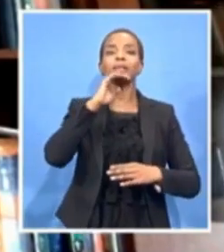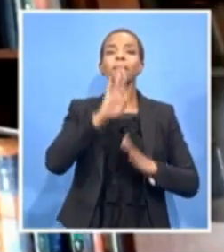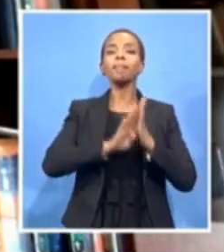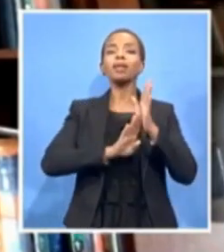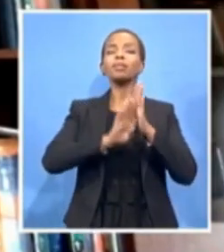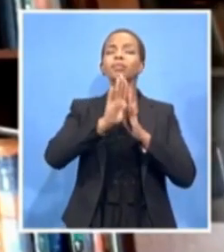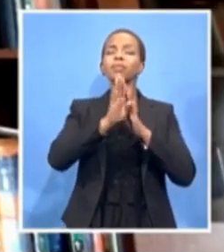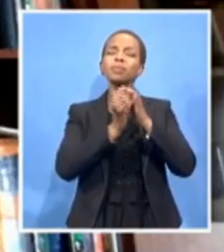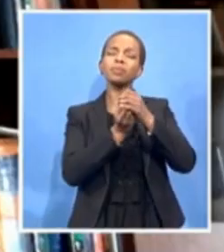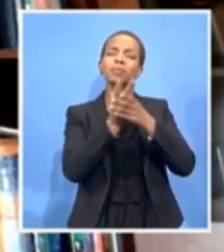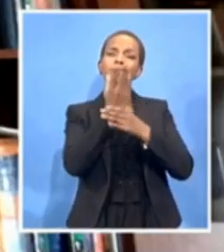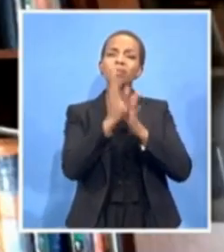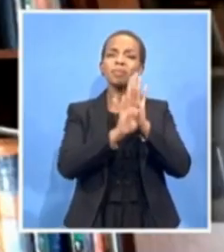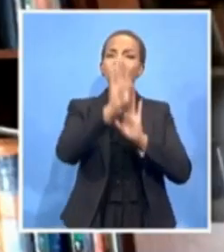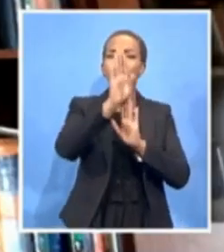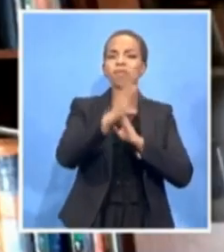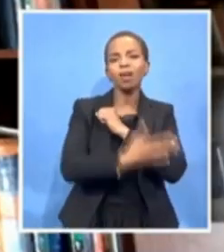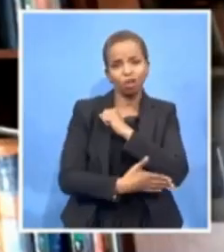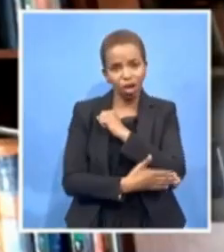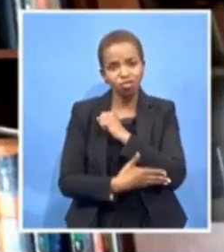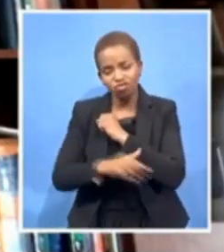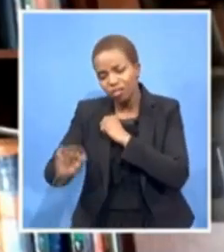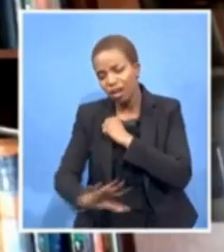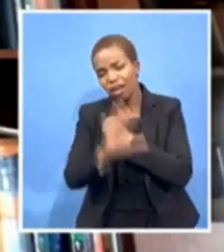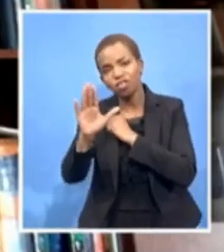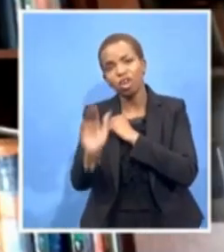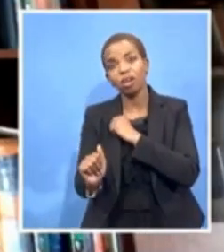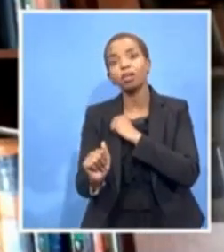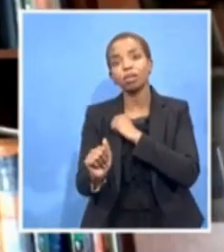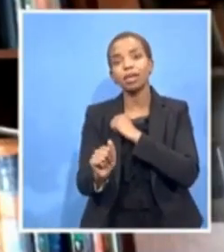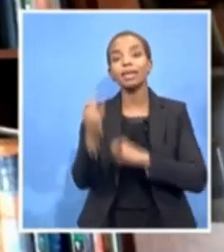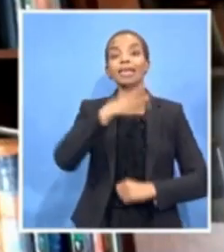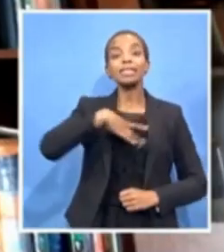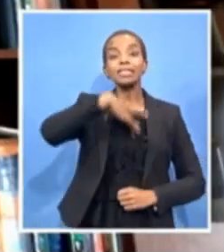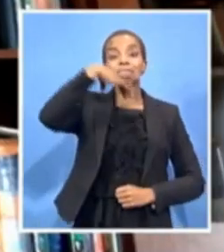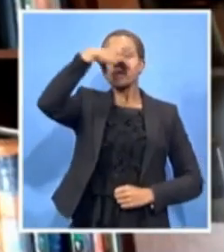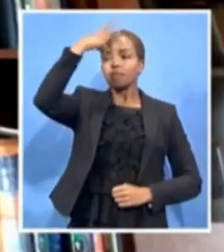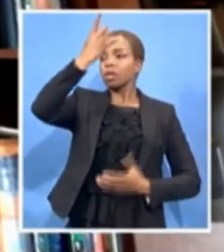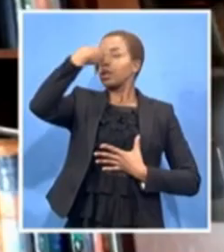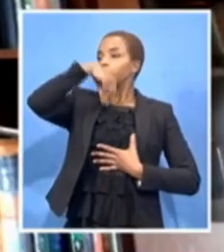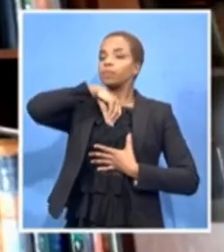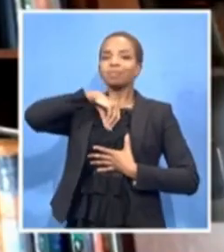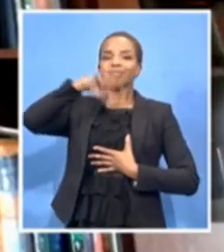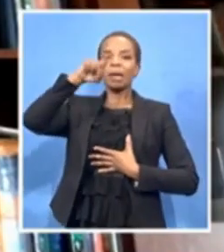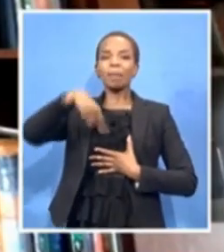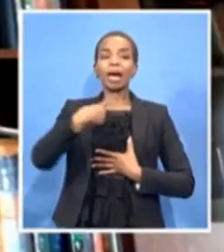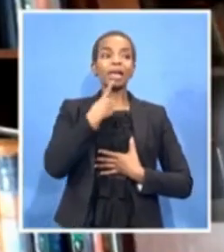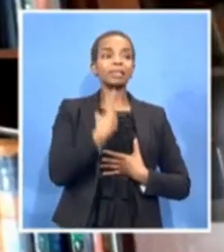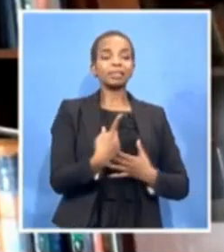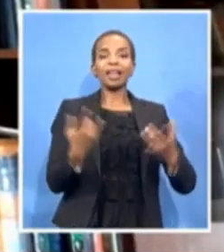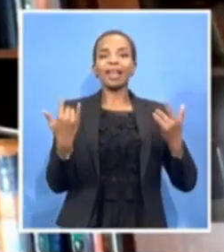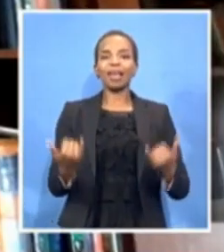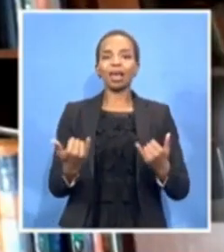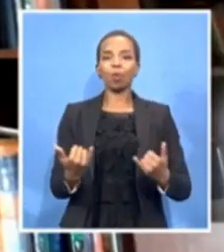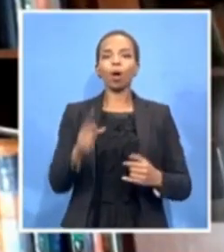a spirit which says that we must now have a single passport, a spirit which